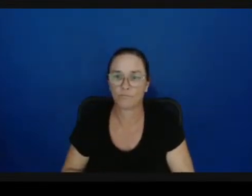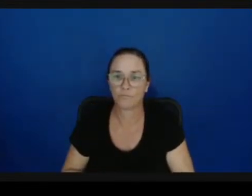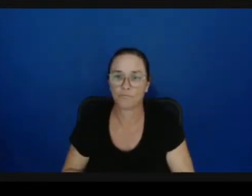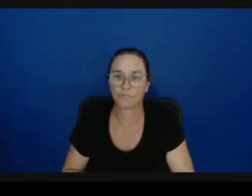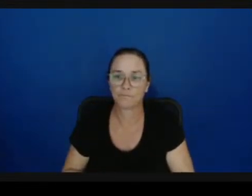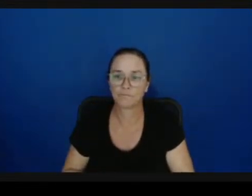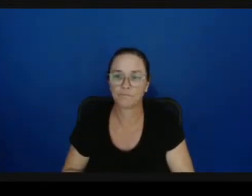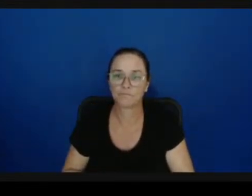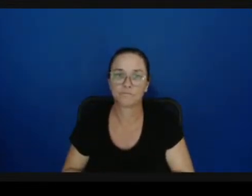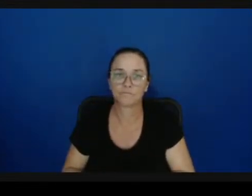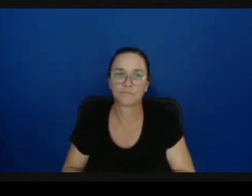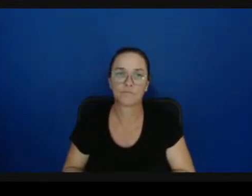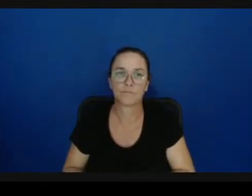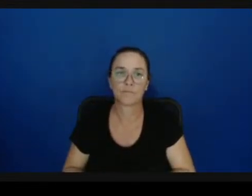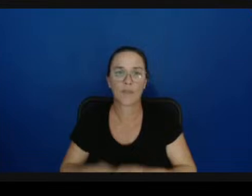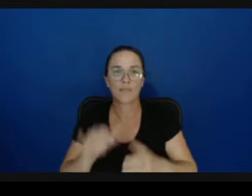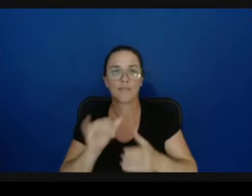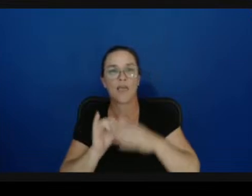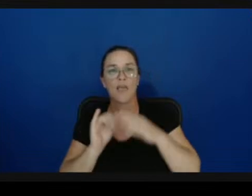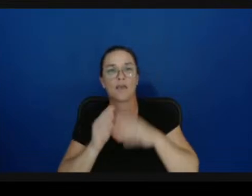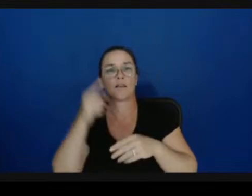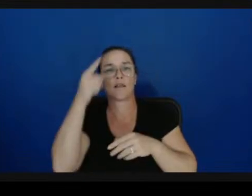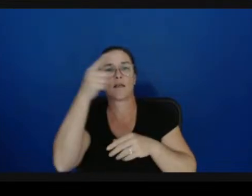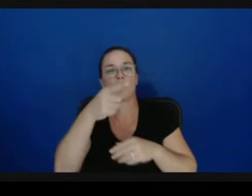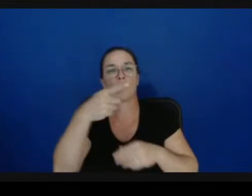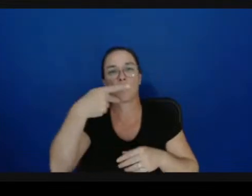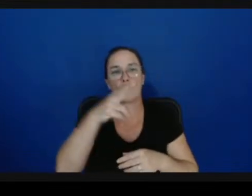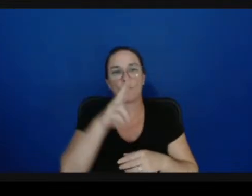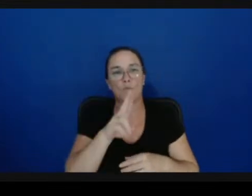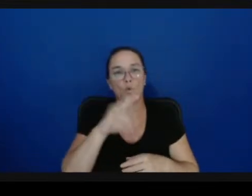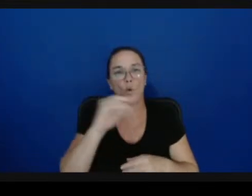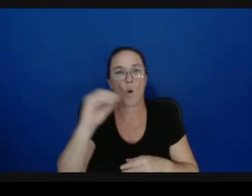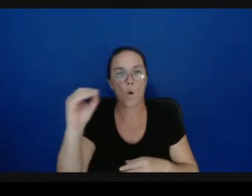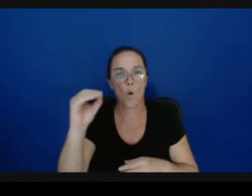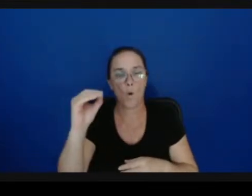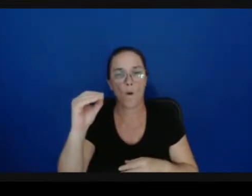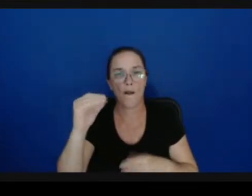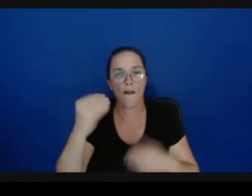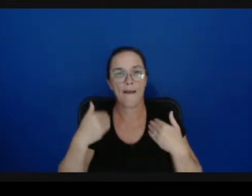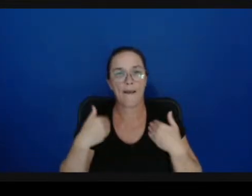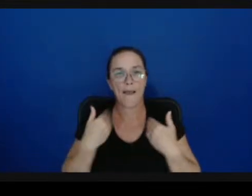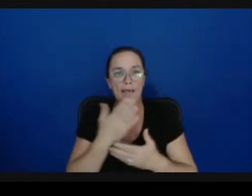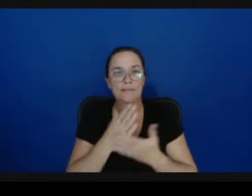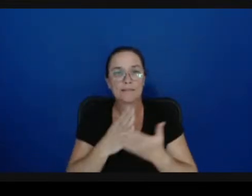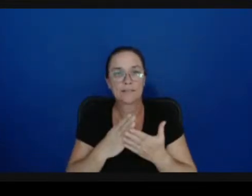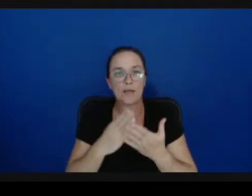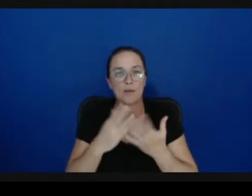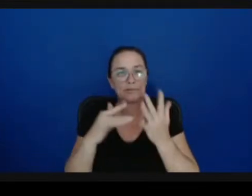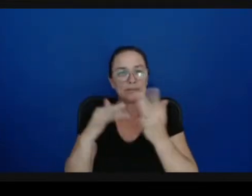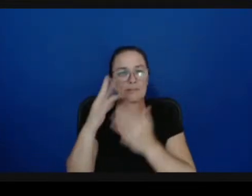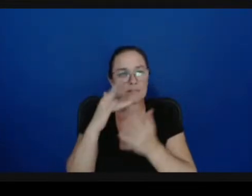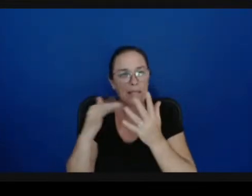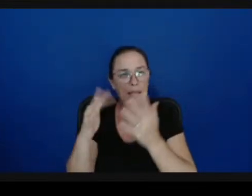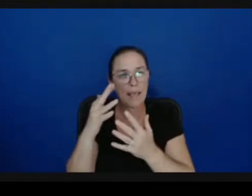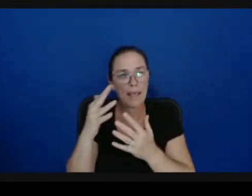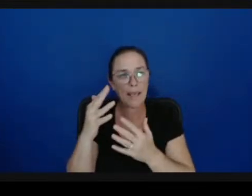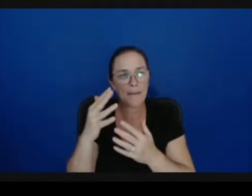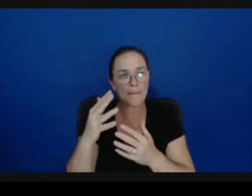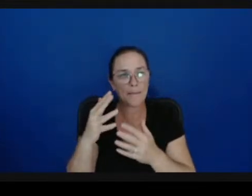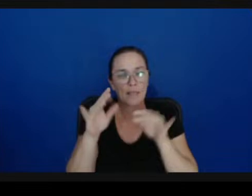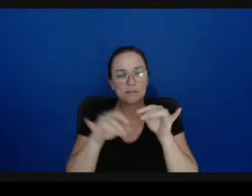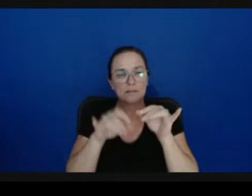Pause it here in the distance. There's Pool Crater. You can see it's got some steam or fume that's hanging in a